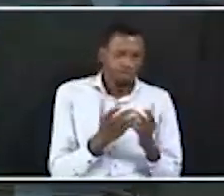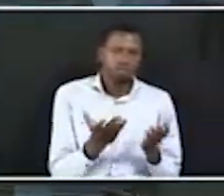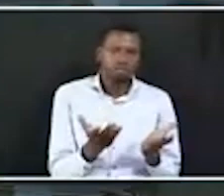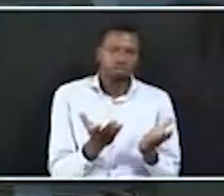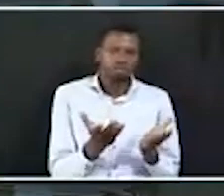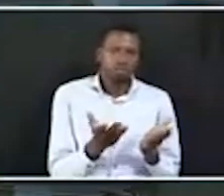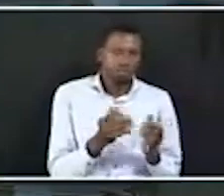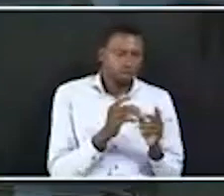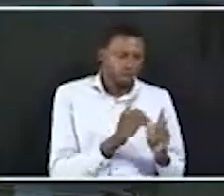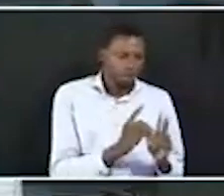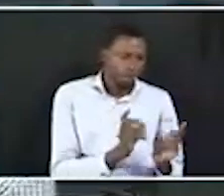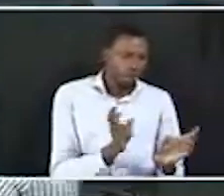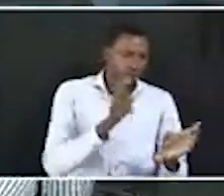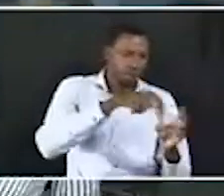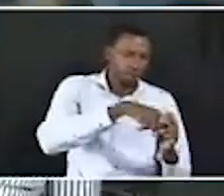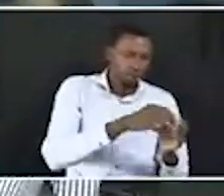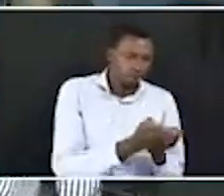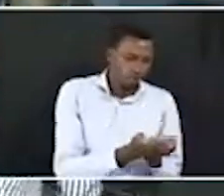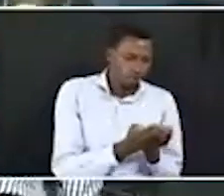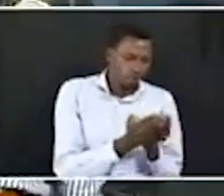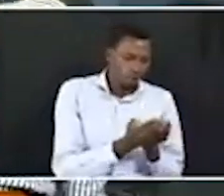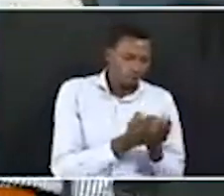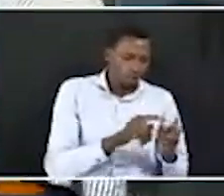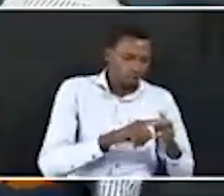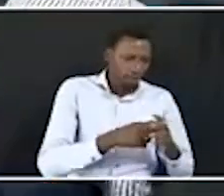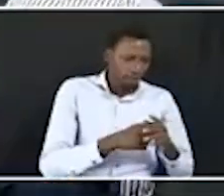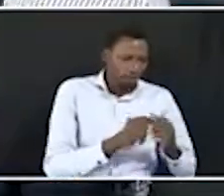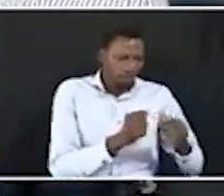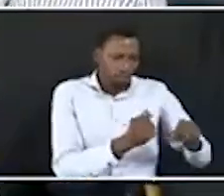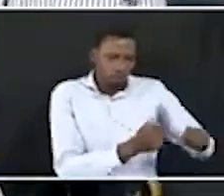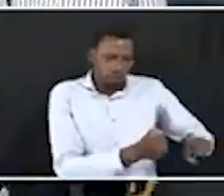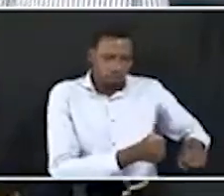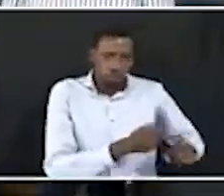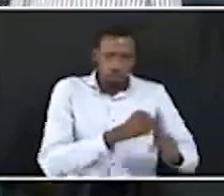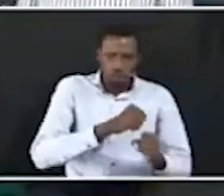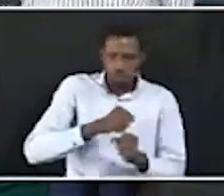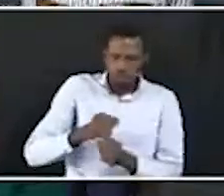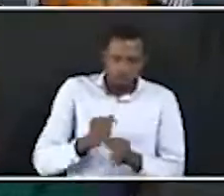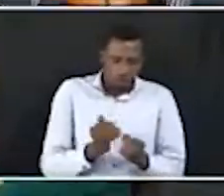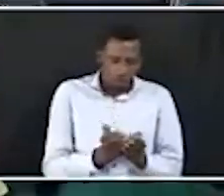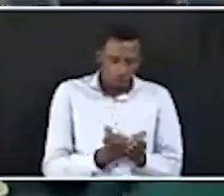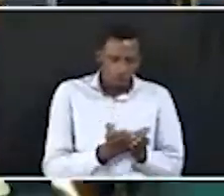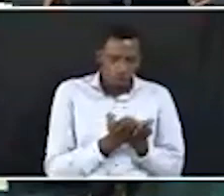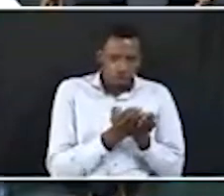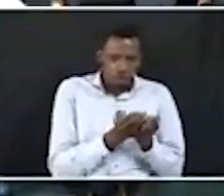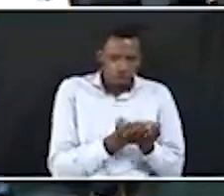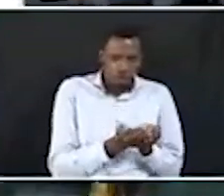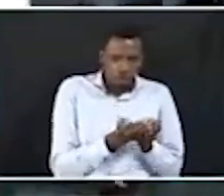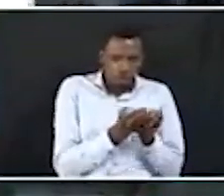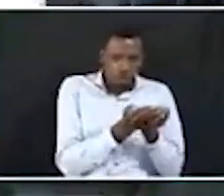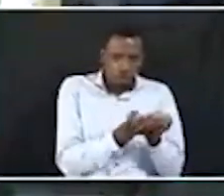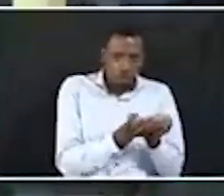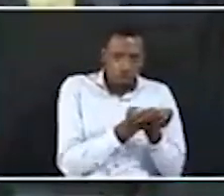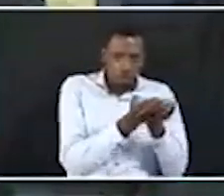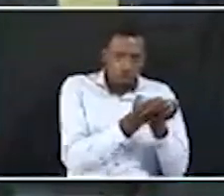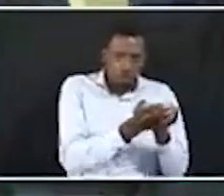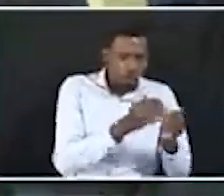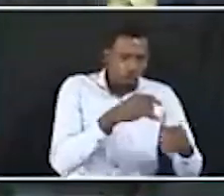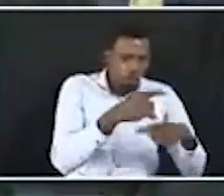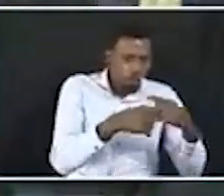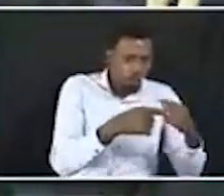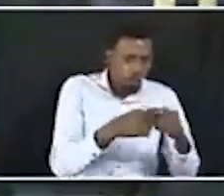the boat and then they started going. As they were going, which song were they singing, Teacher Caro?